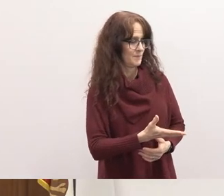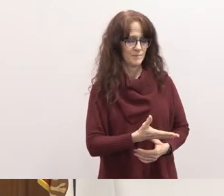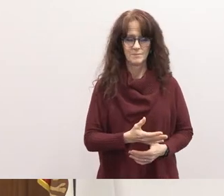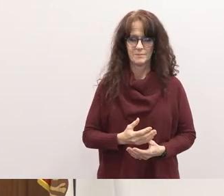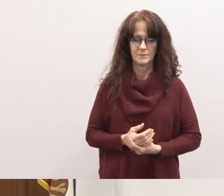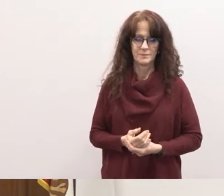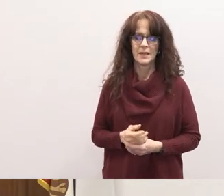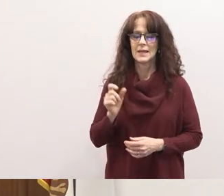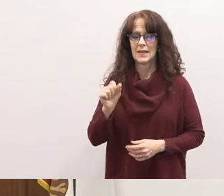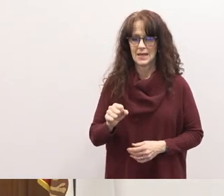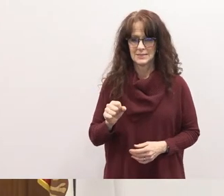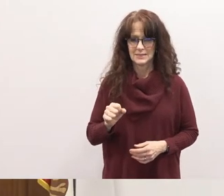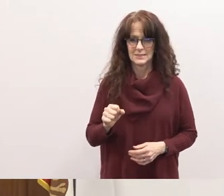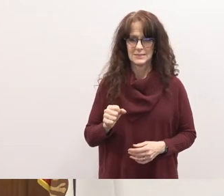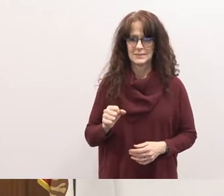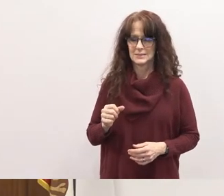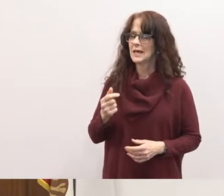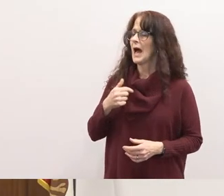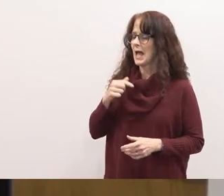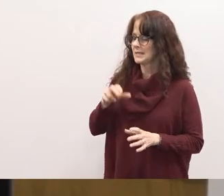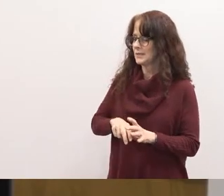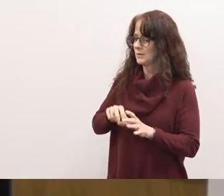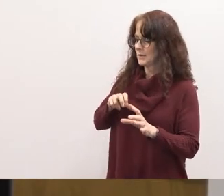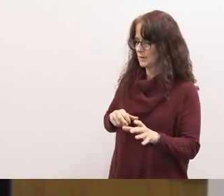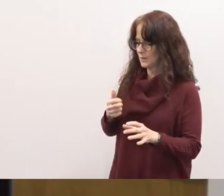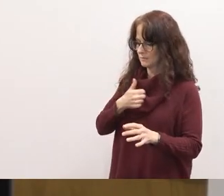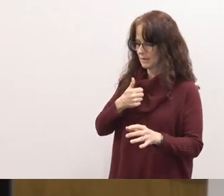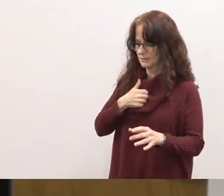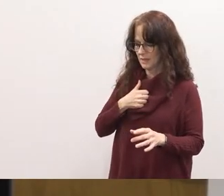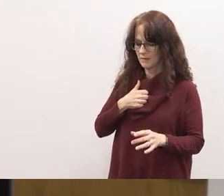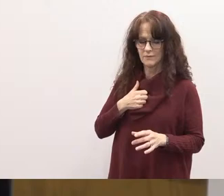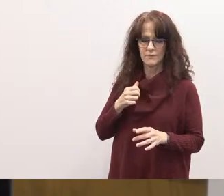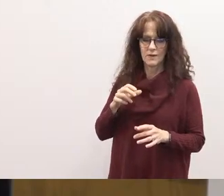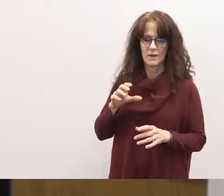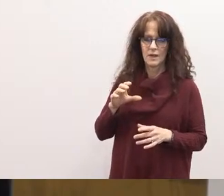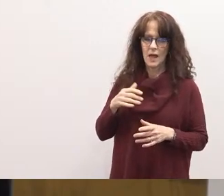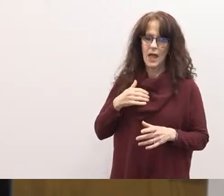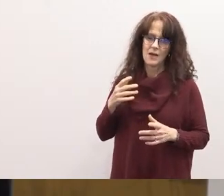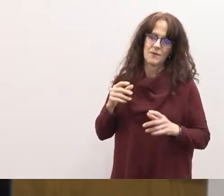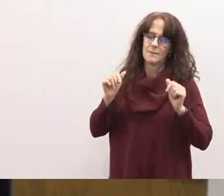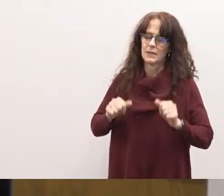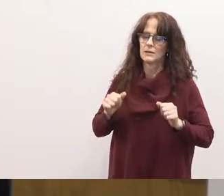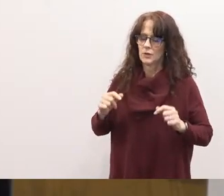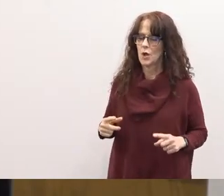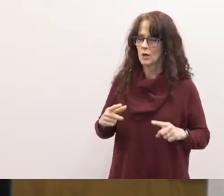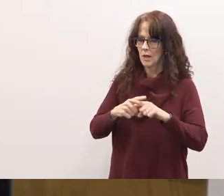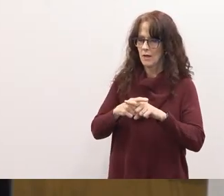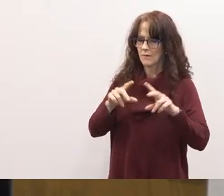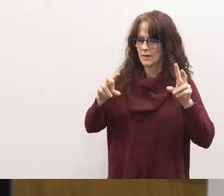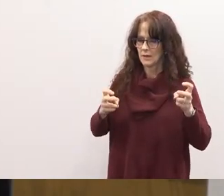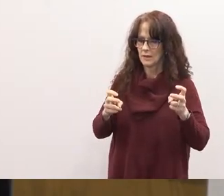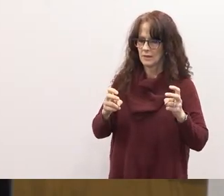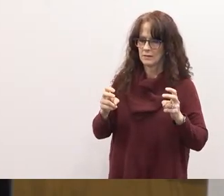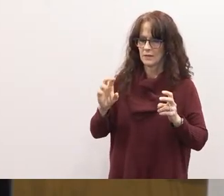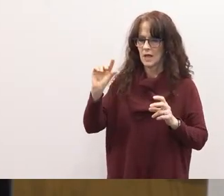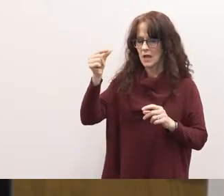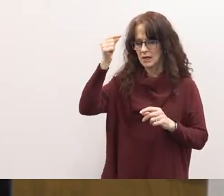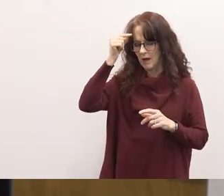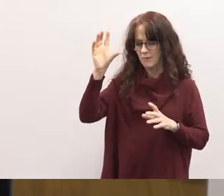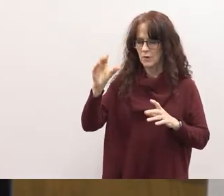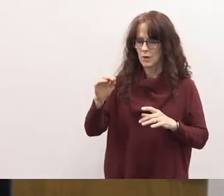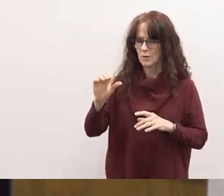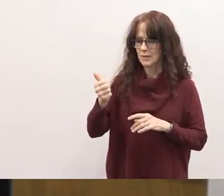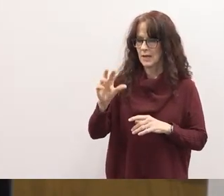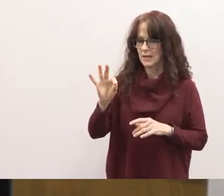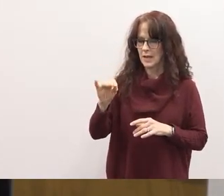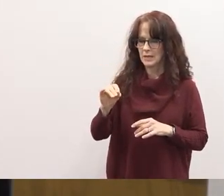comment. Yes, I will recuse myself from consent calendar B as I have a potential conflict of interest under government code section 1090